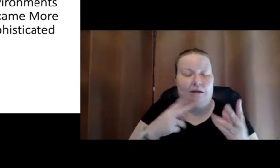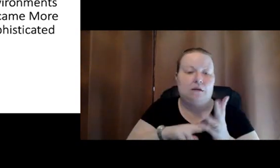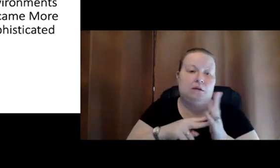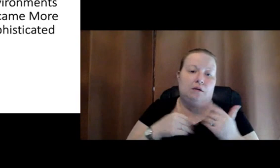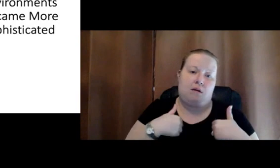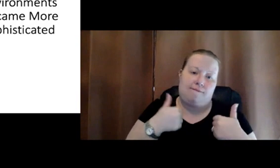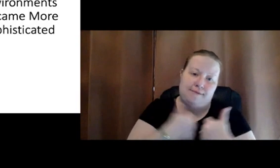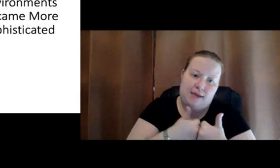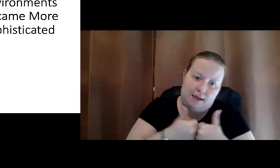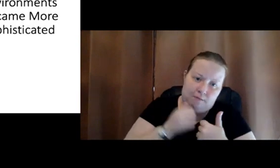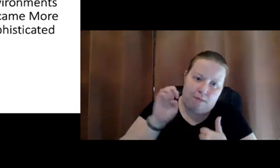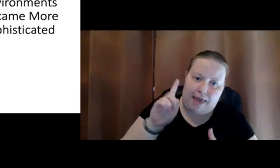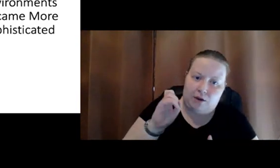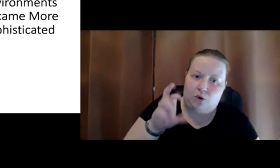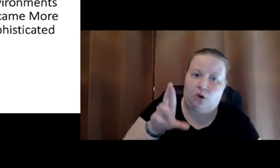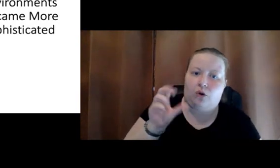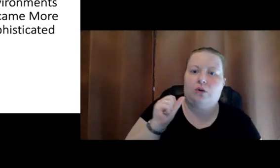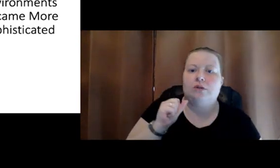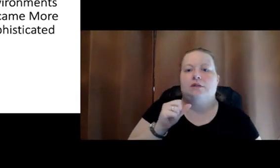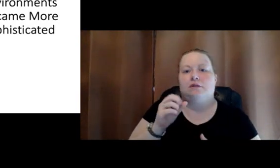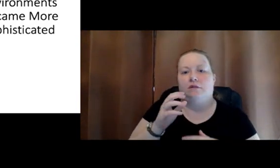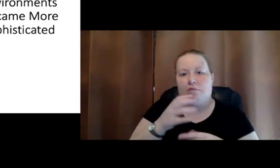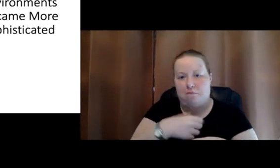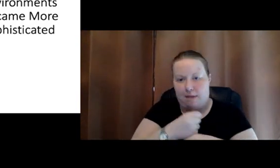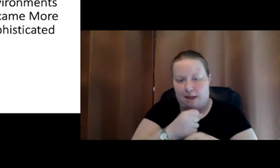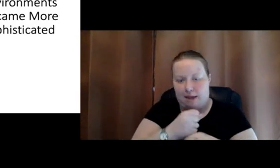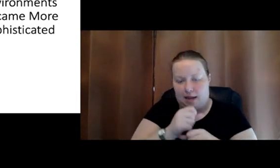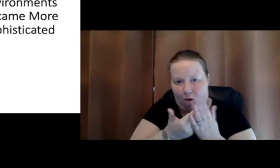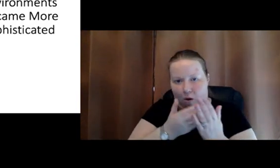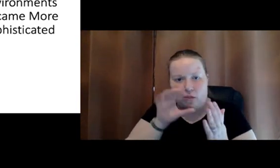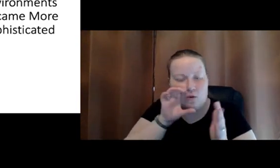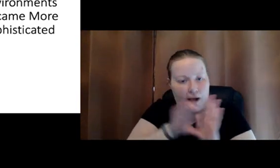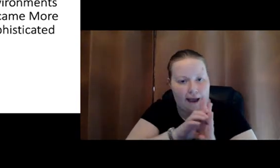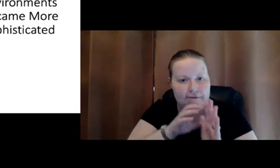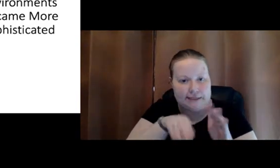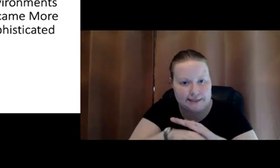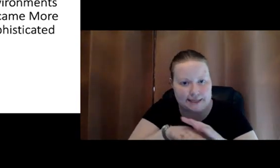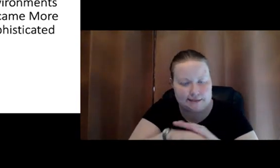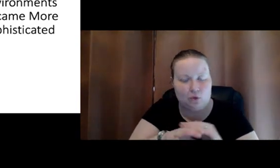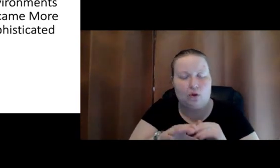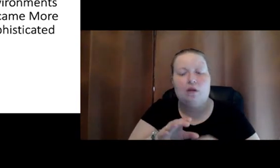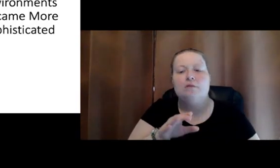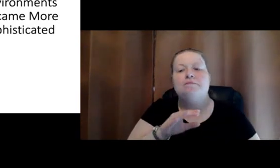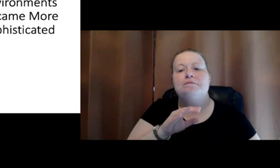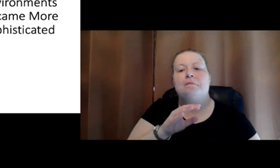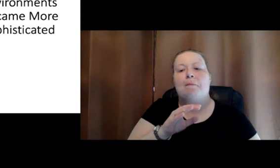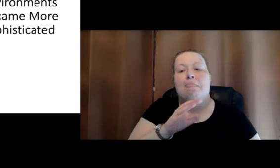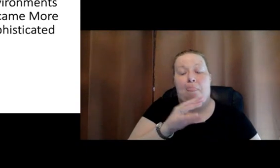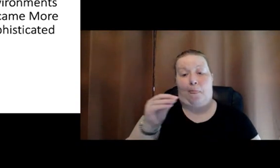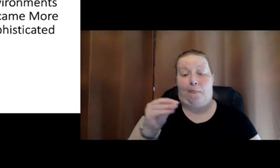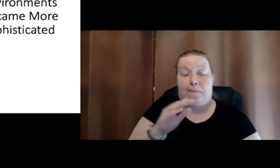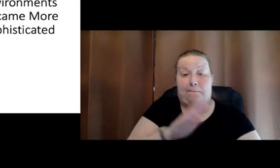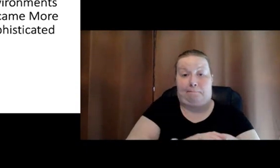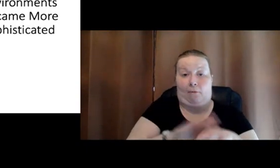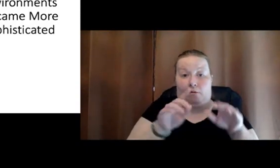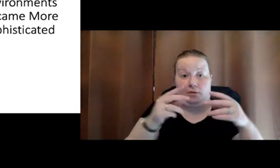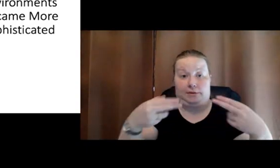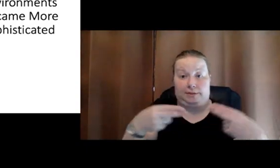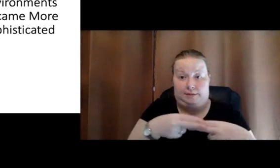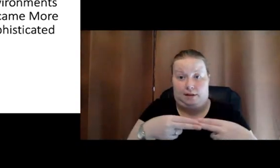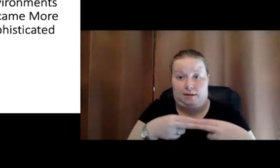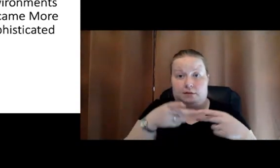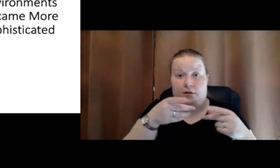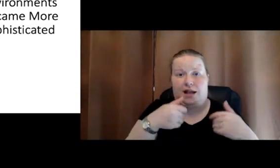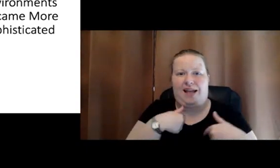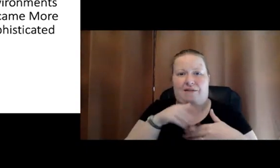built in. Somehow we've made all the graphics blind accessible and stuff like that. And on the slides, there's a